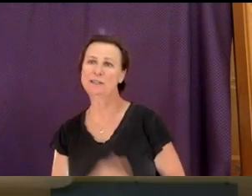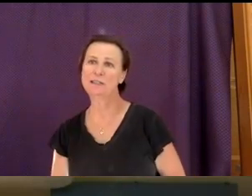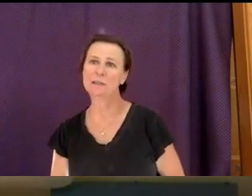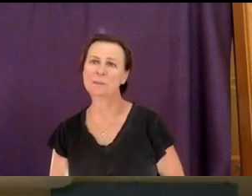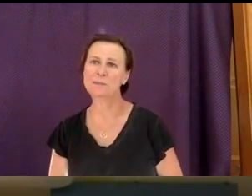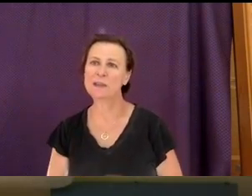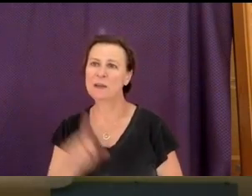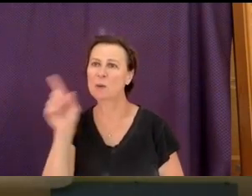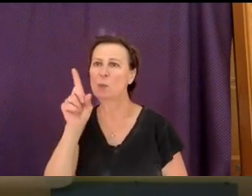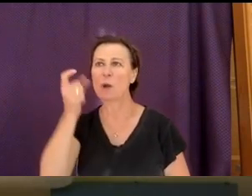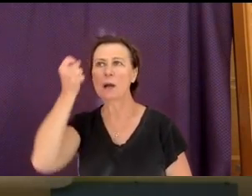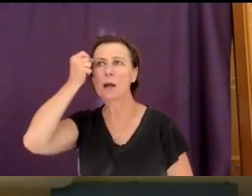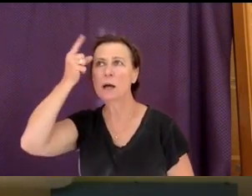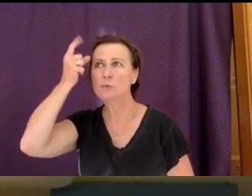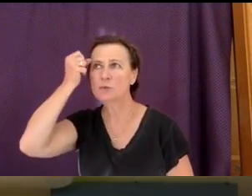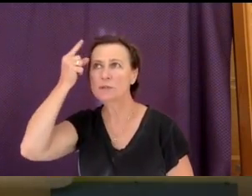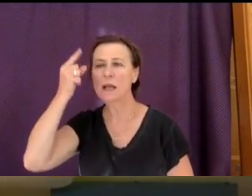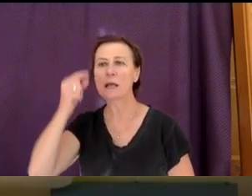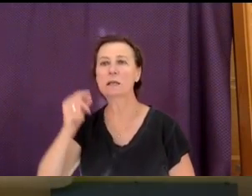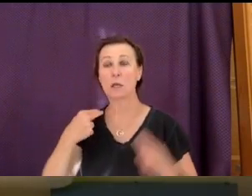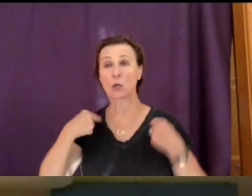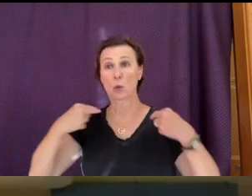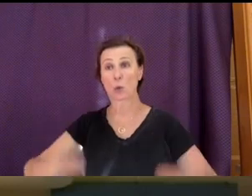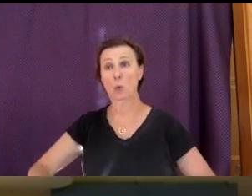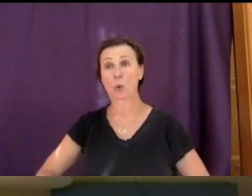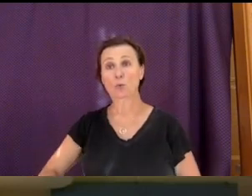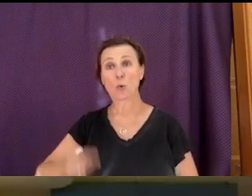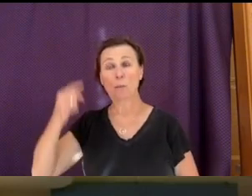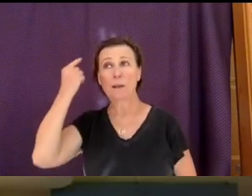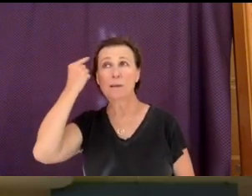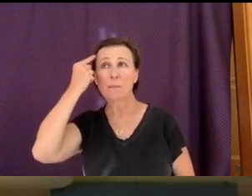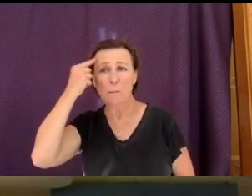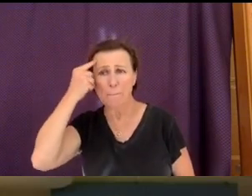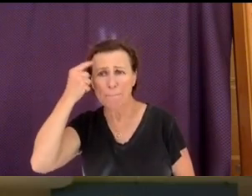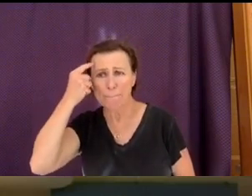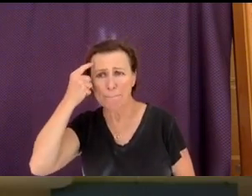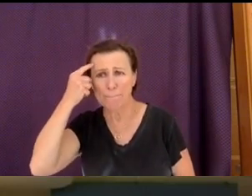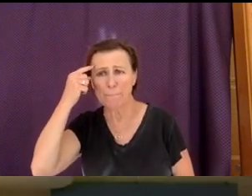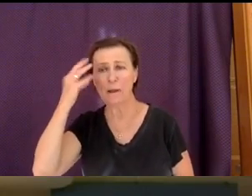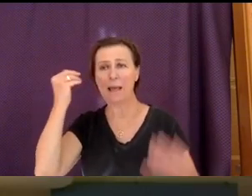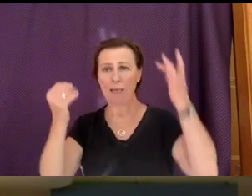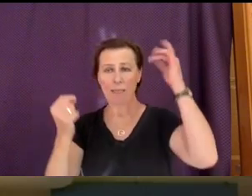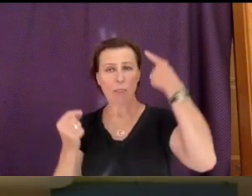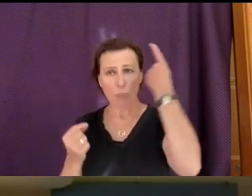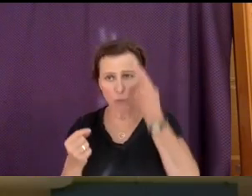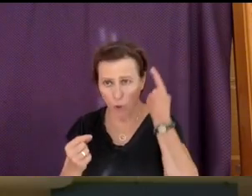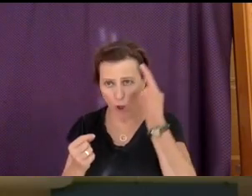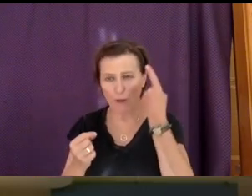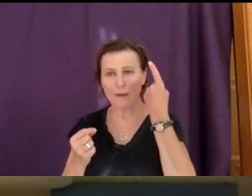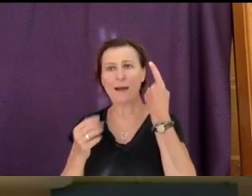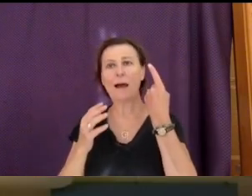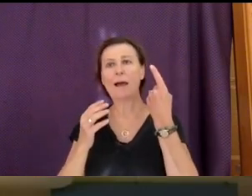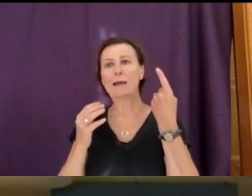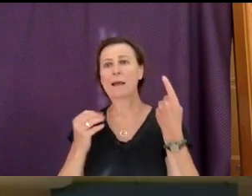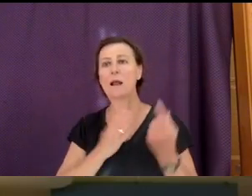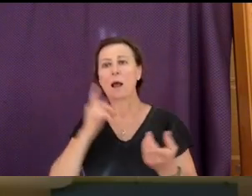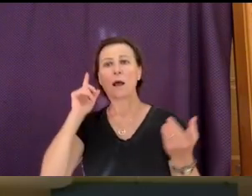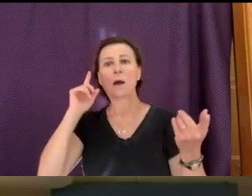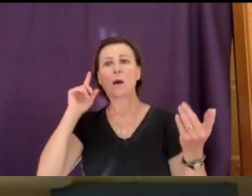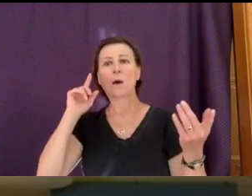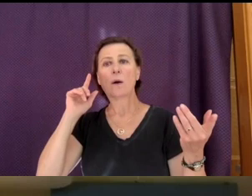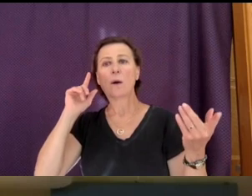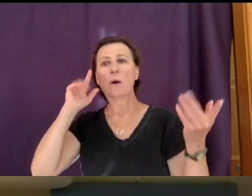where understanding of the human psyche and the human brain and our whole